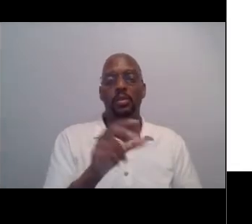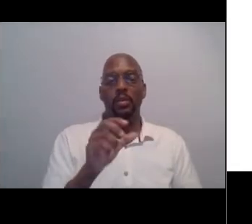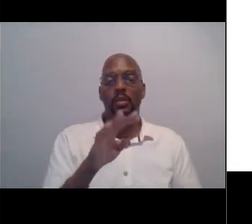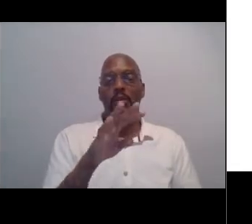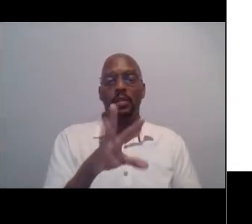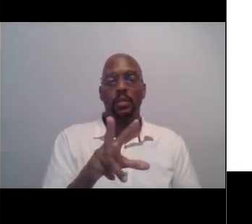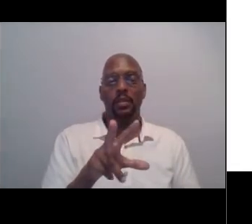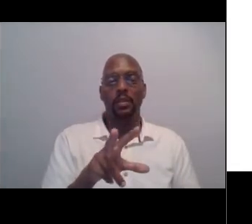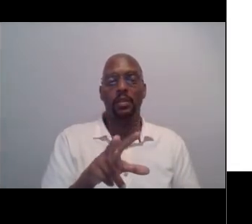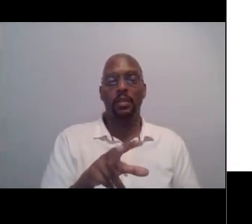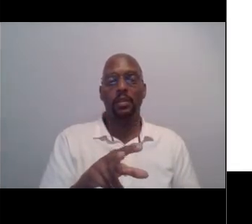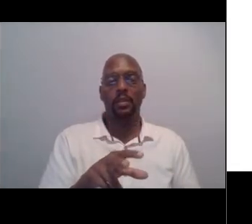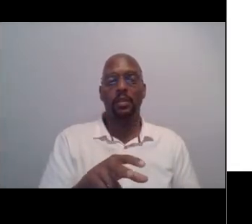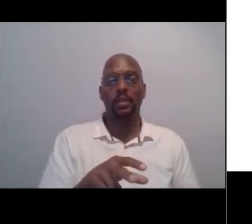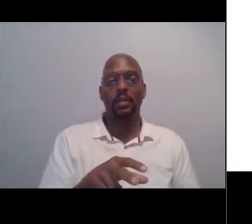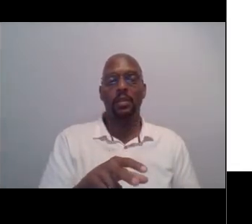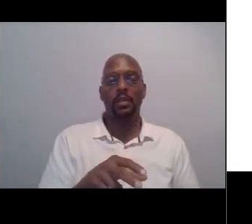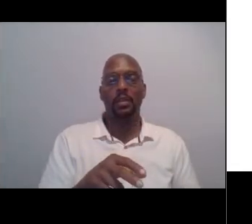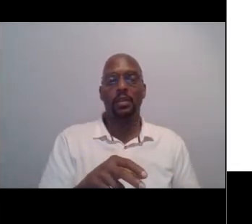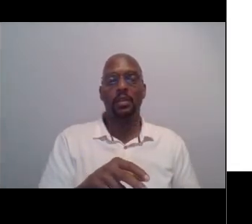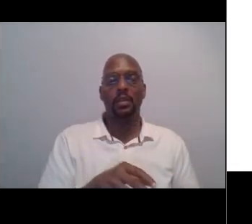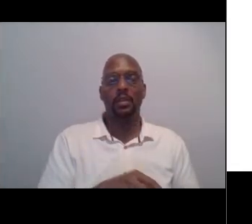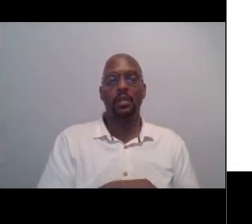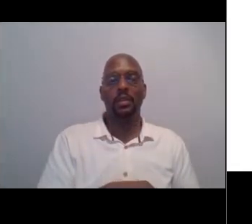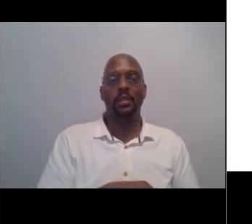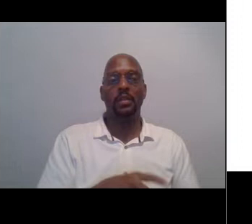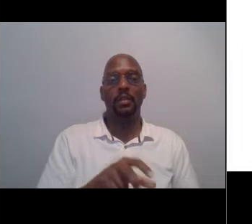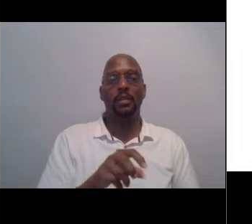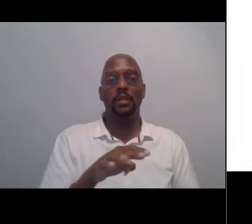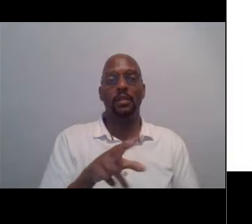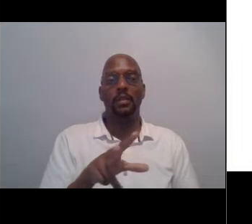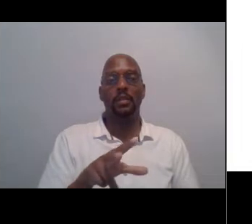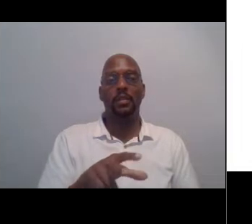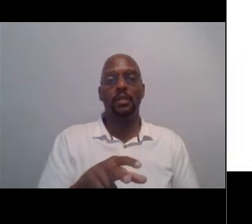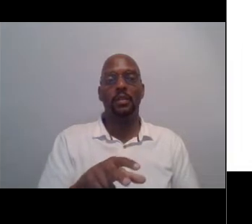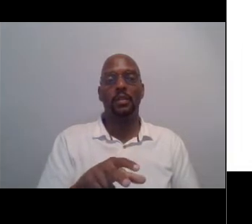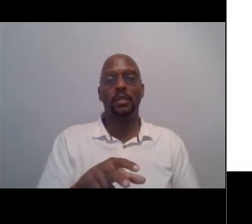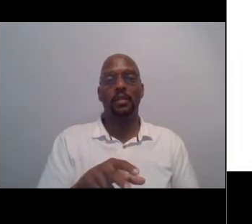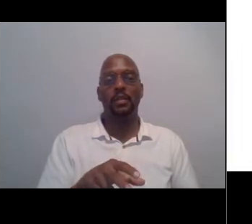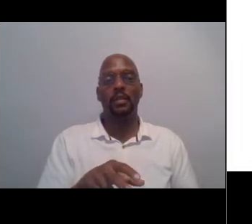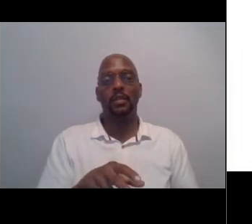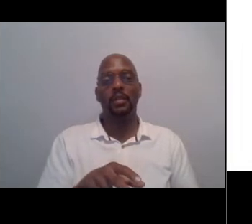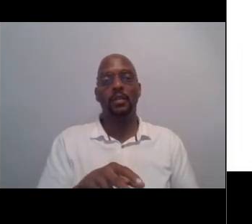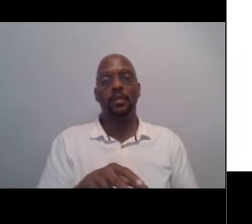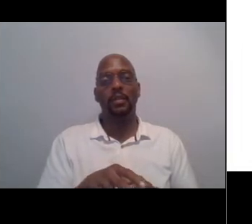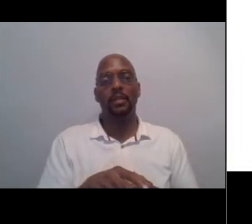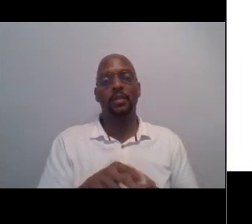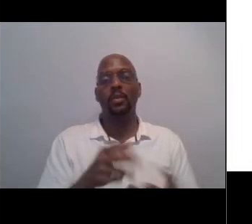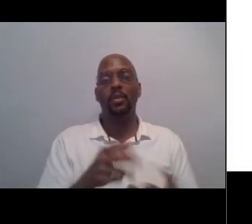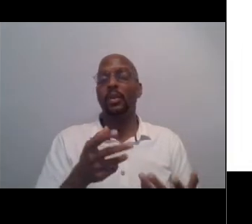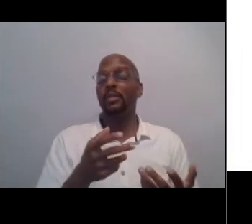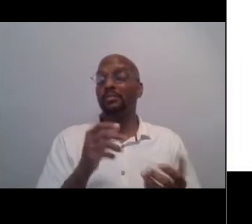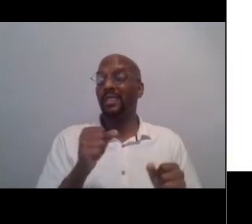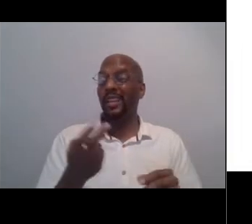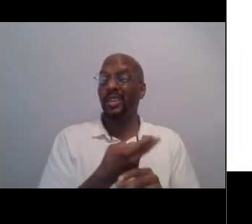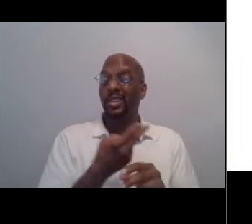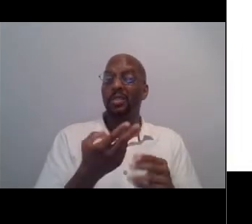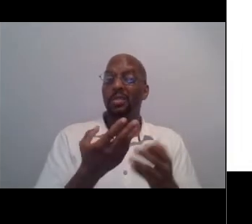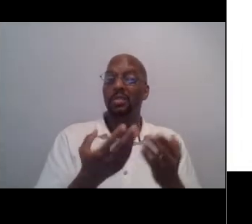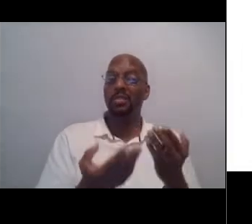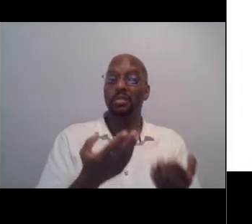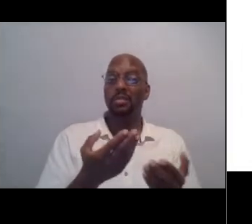those, the drivers have found themselves in the conditions where they could use some portion